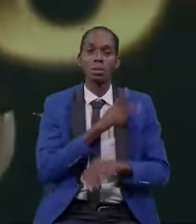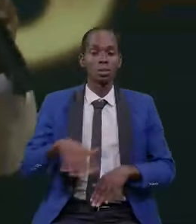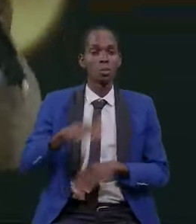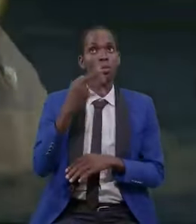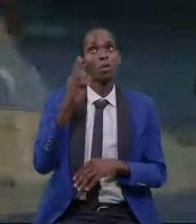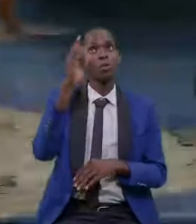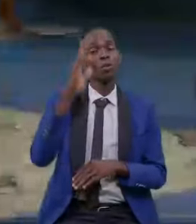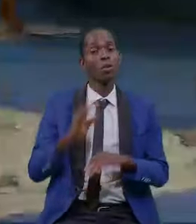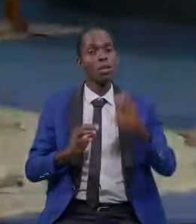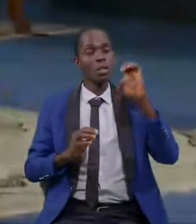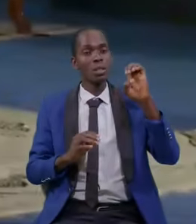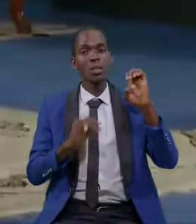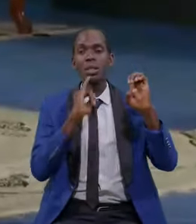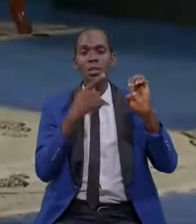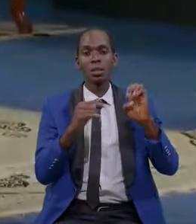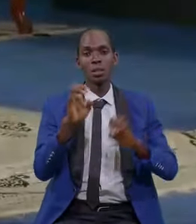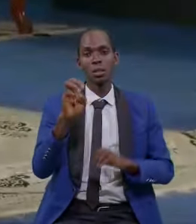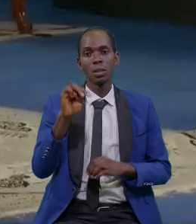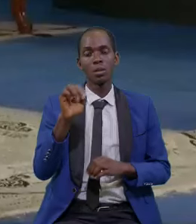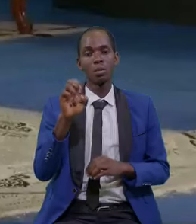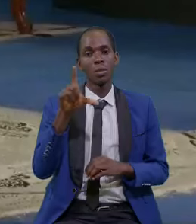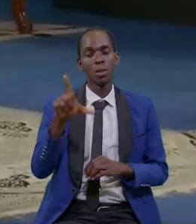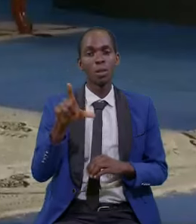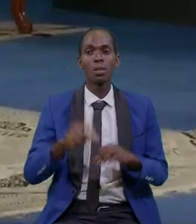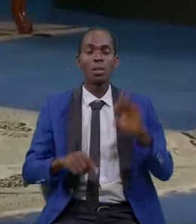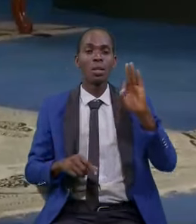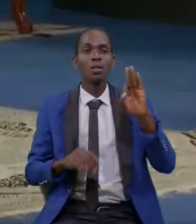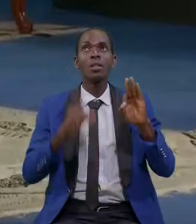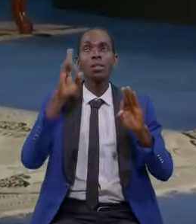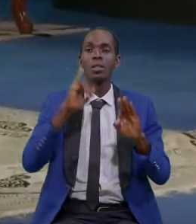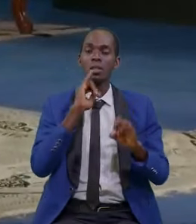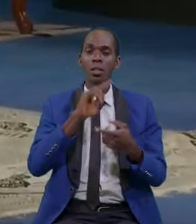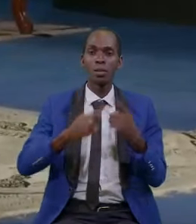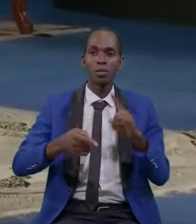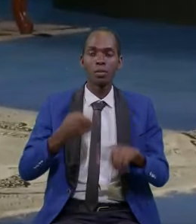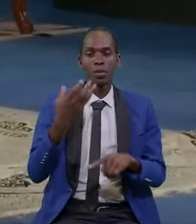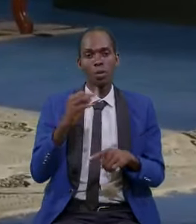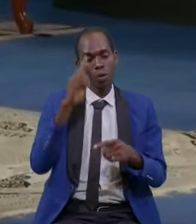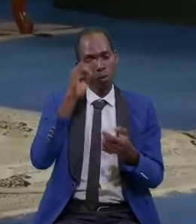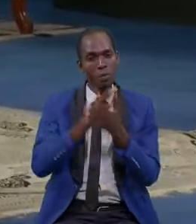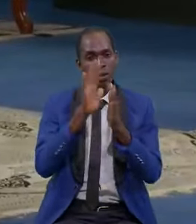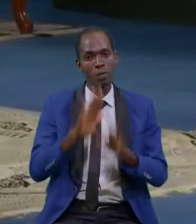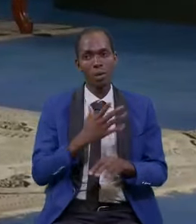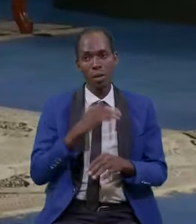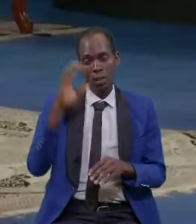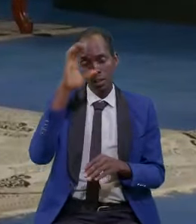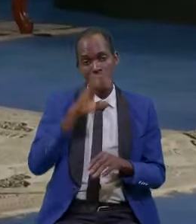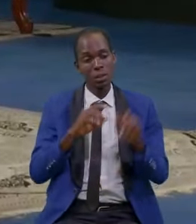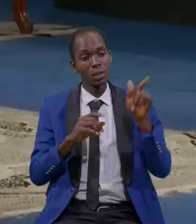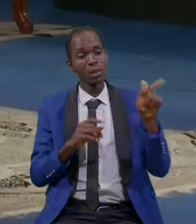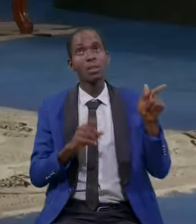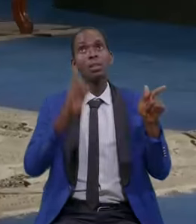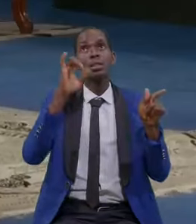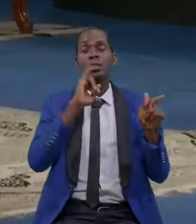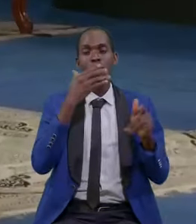the Emmanuel, the F is the friend of saints and seekers, the G is the good shepherd,